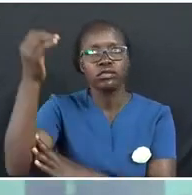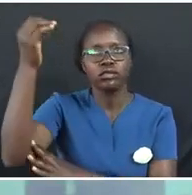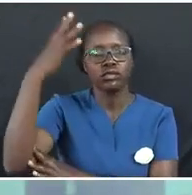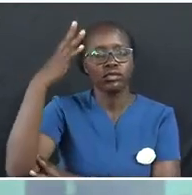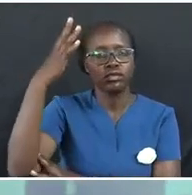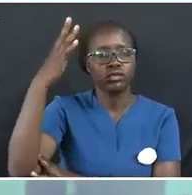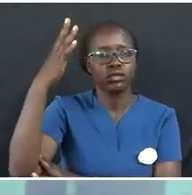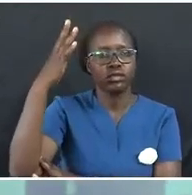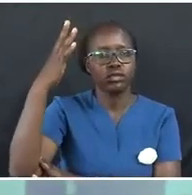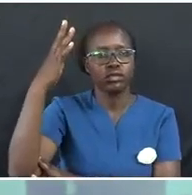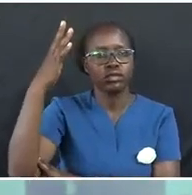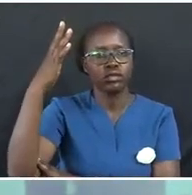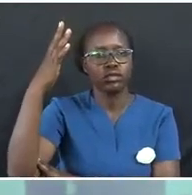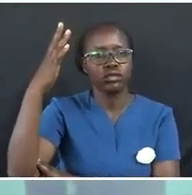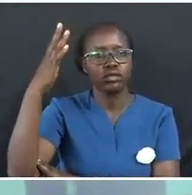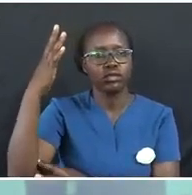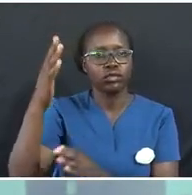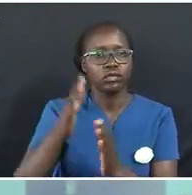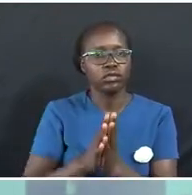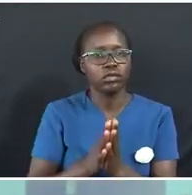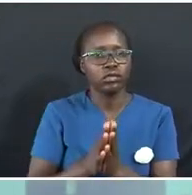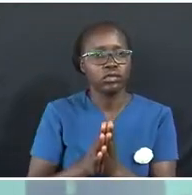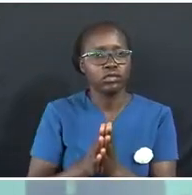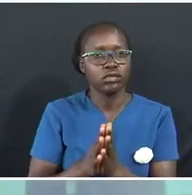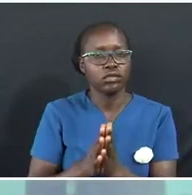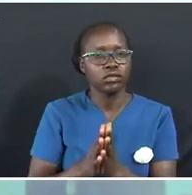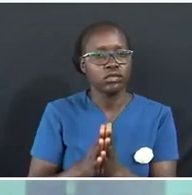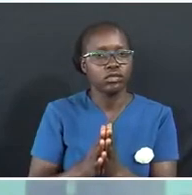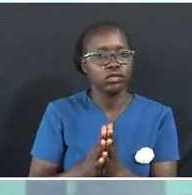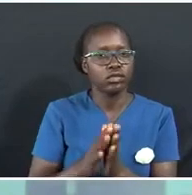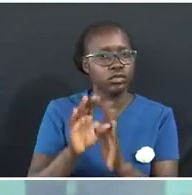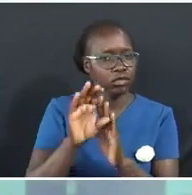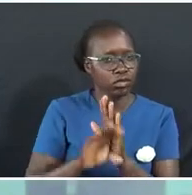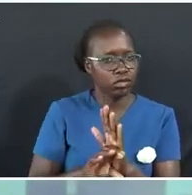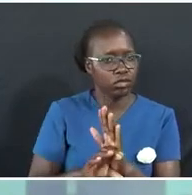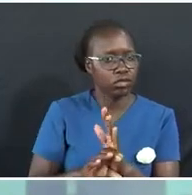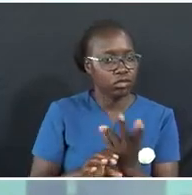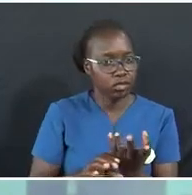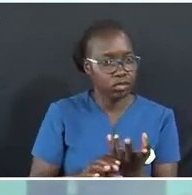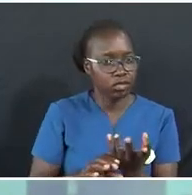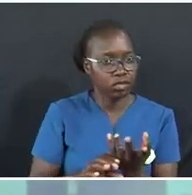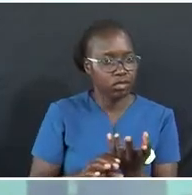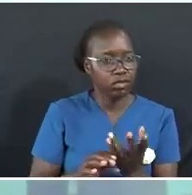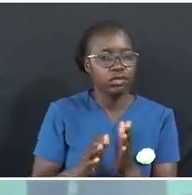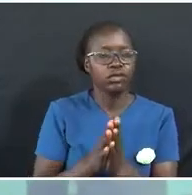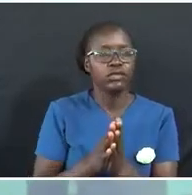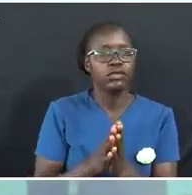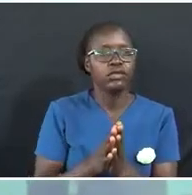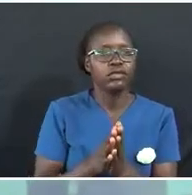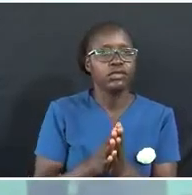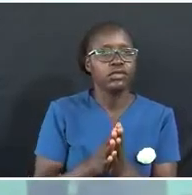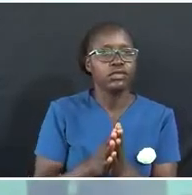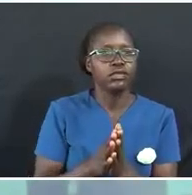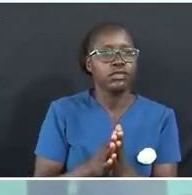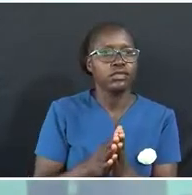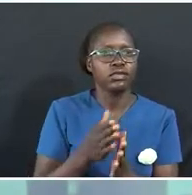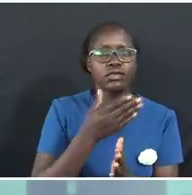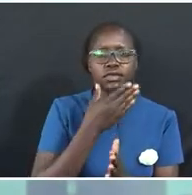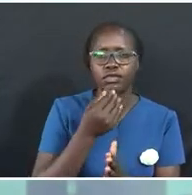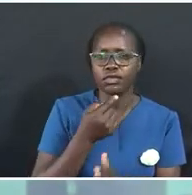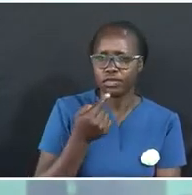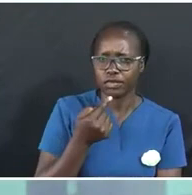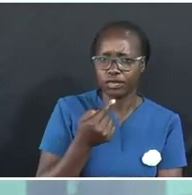Half of it. 22 chapters." So he says he wanted to do 11 chapters. And the people thought it was a joke. And the man stood